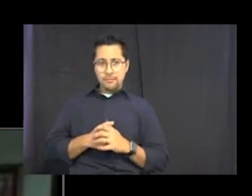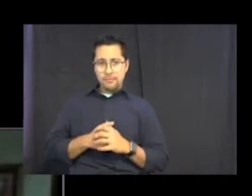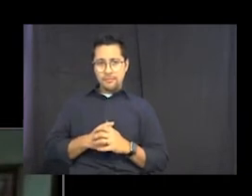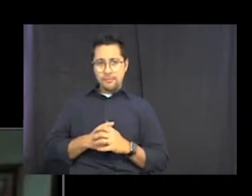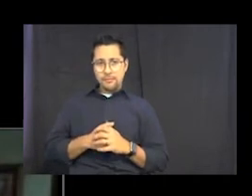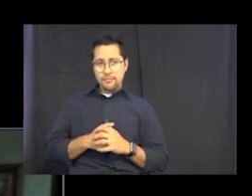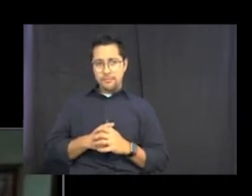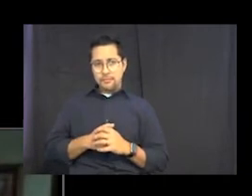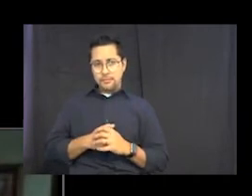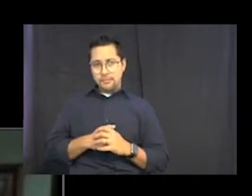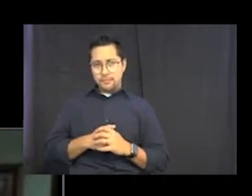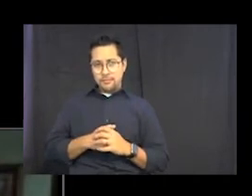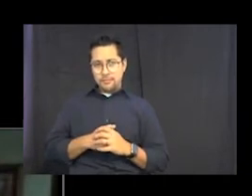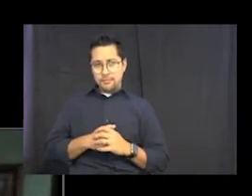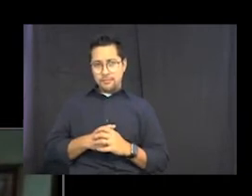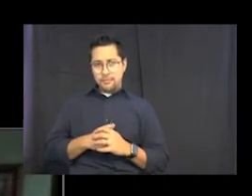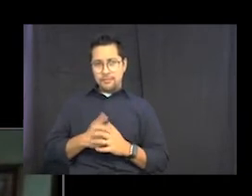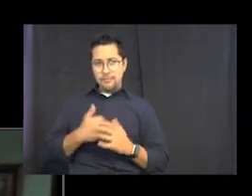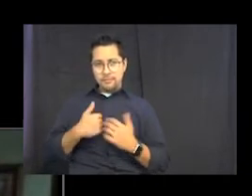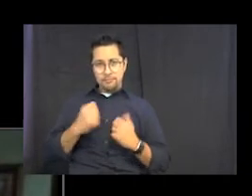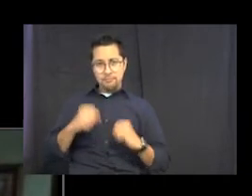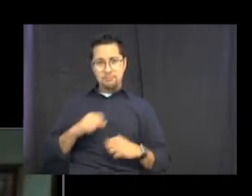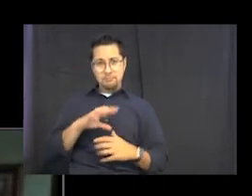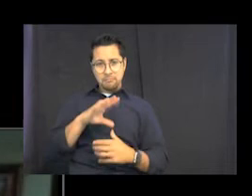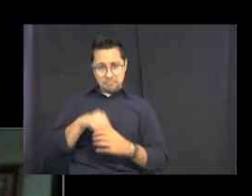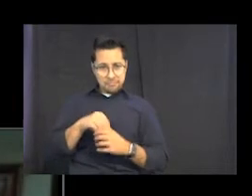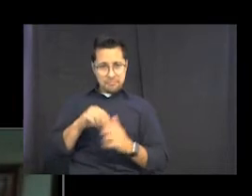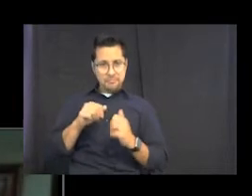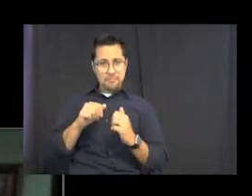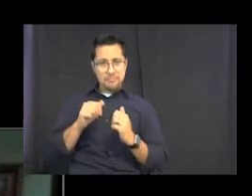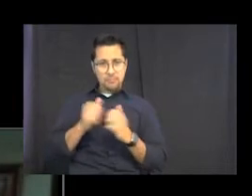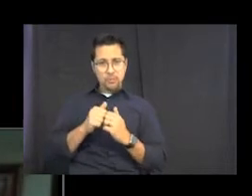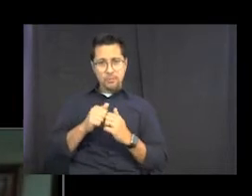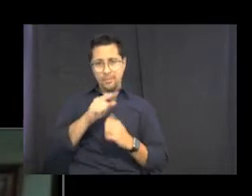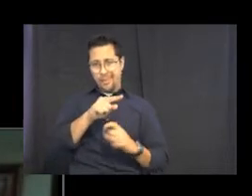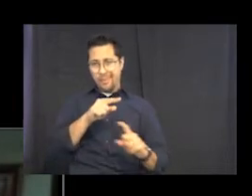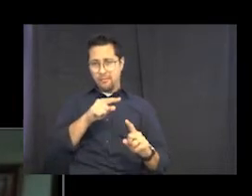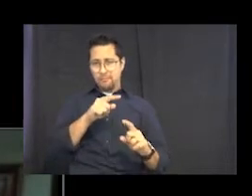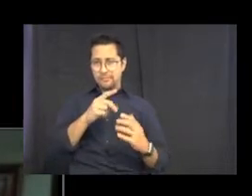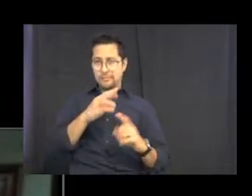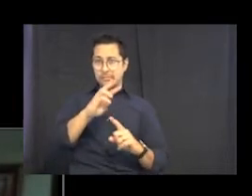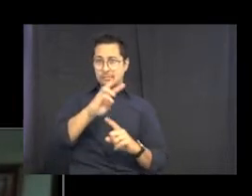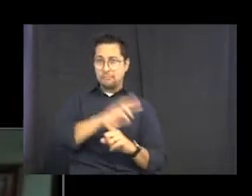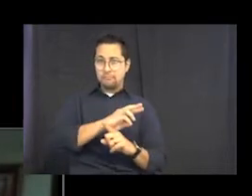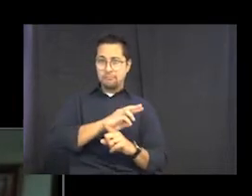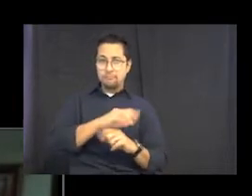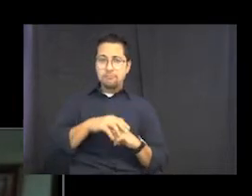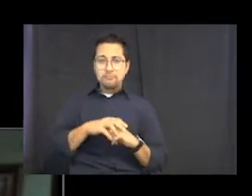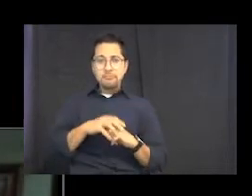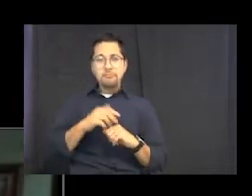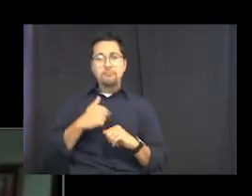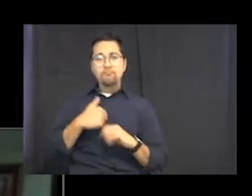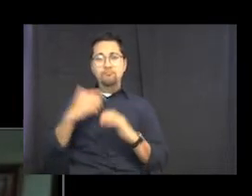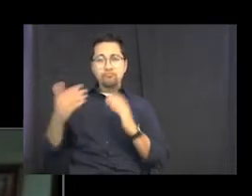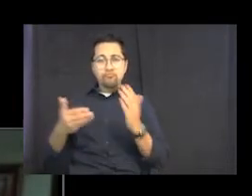I was able to participate in for 6 months. I